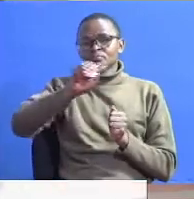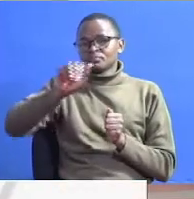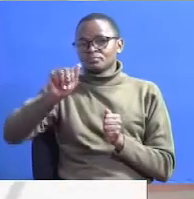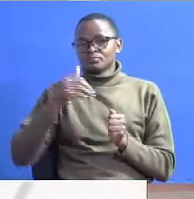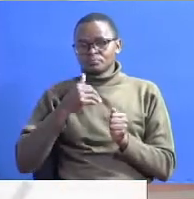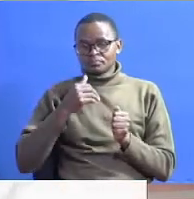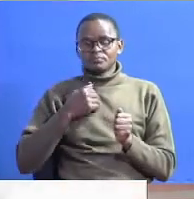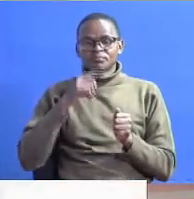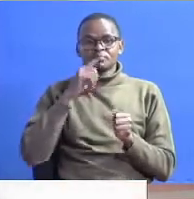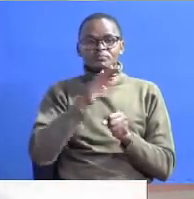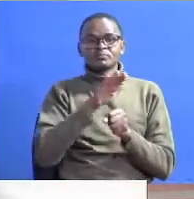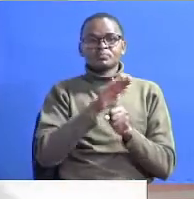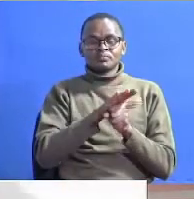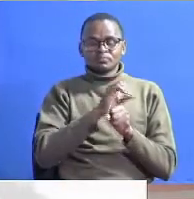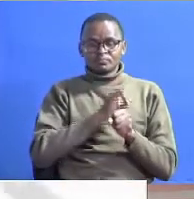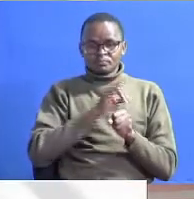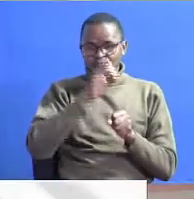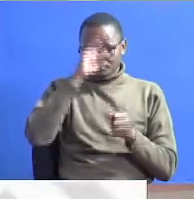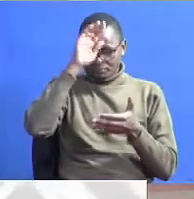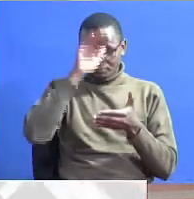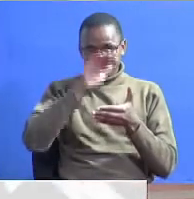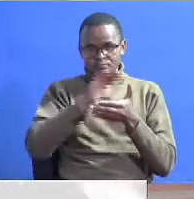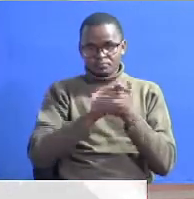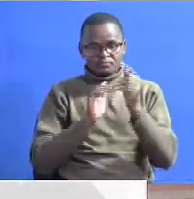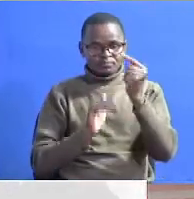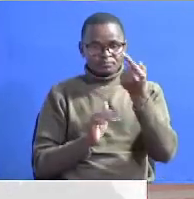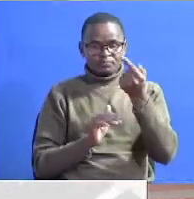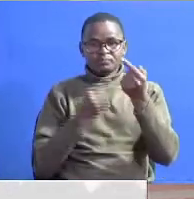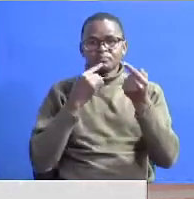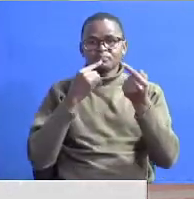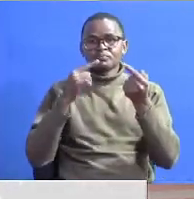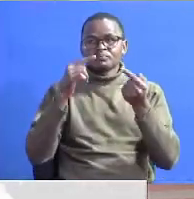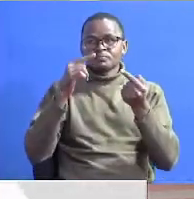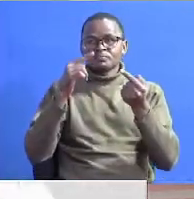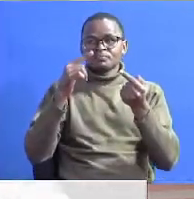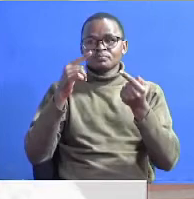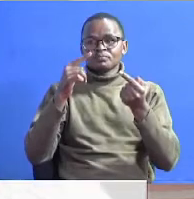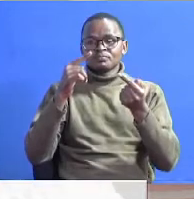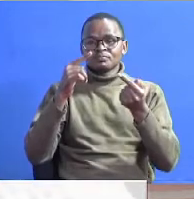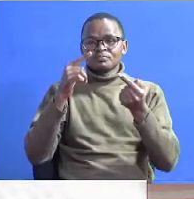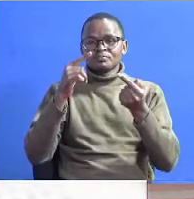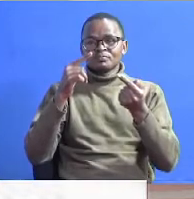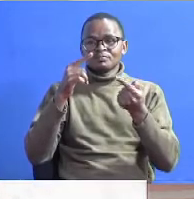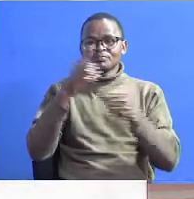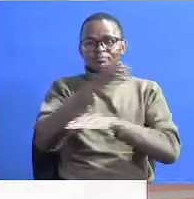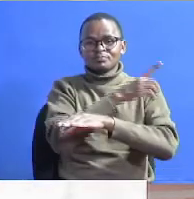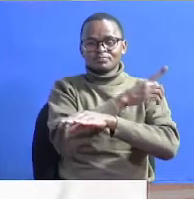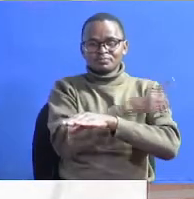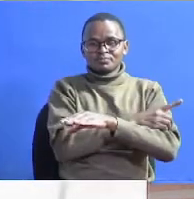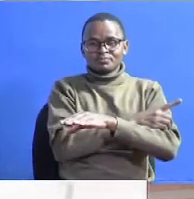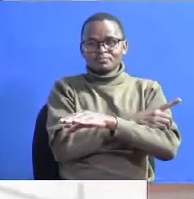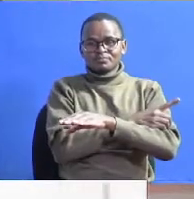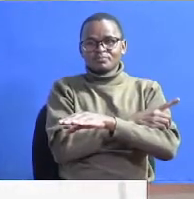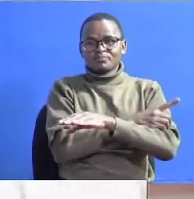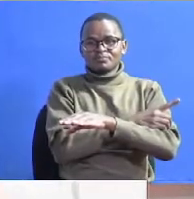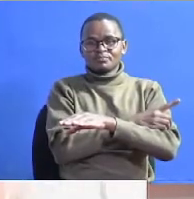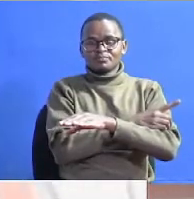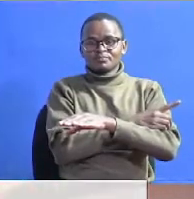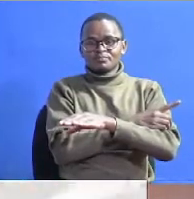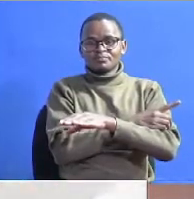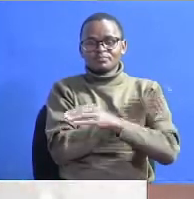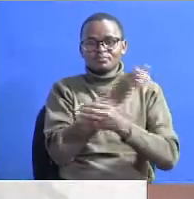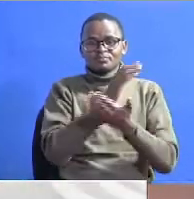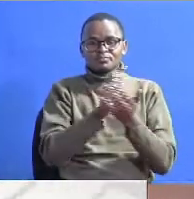he promised us. I believe the first 100 years, first 100 days, yes, sorry. He'll